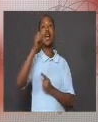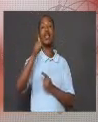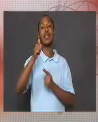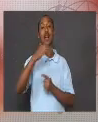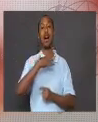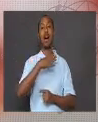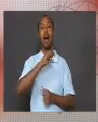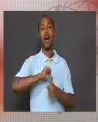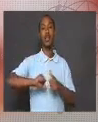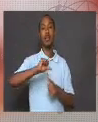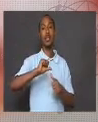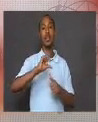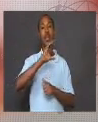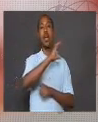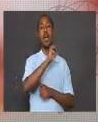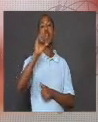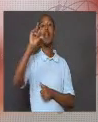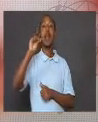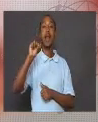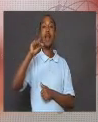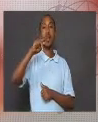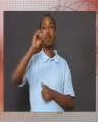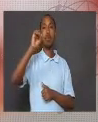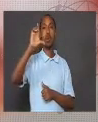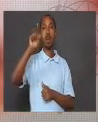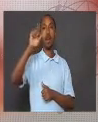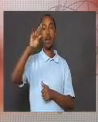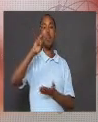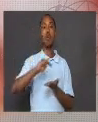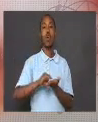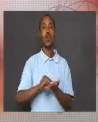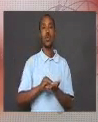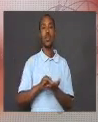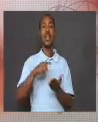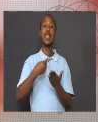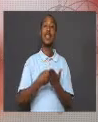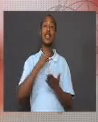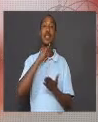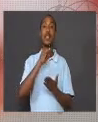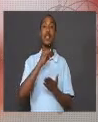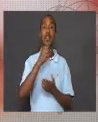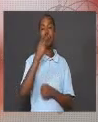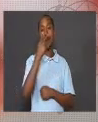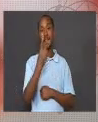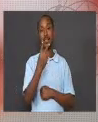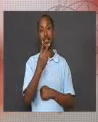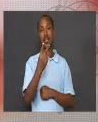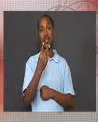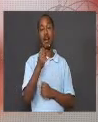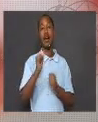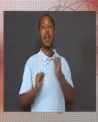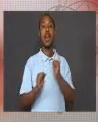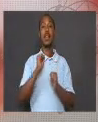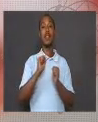atoms and non-polar molecules. This is reflected in the